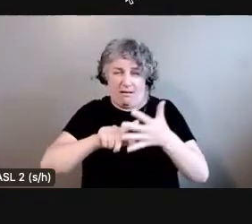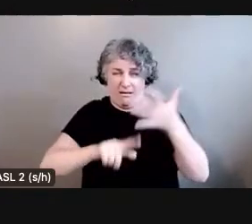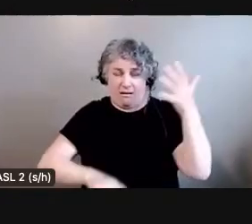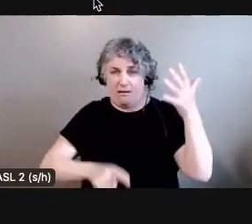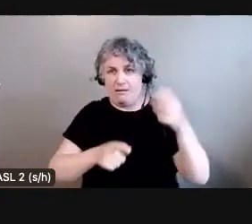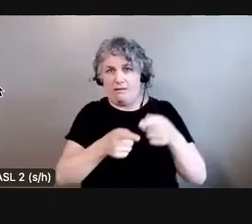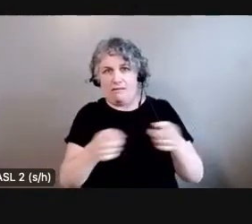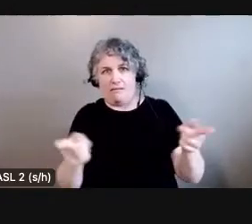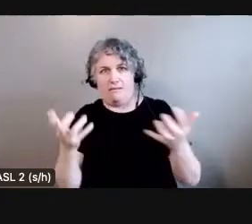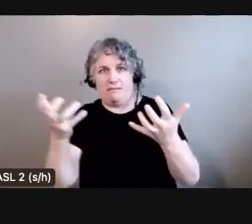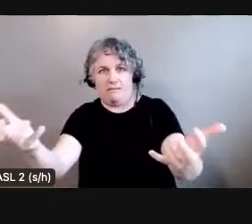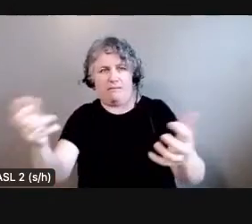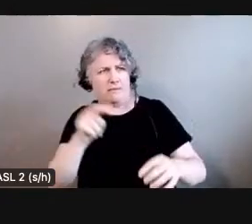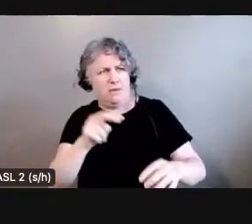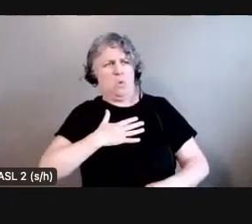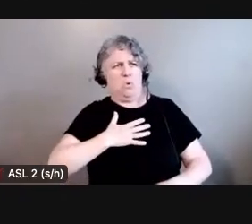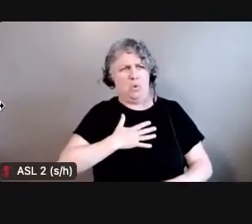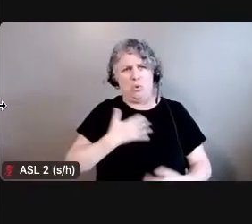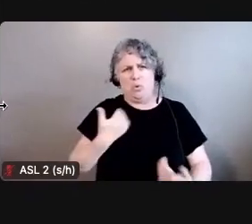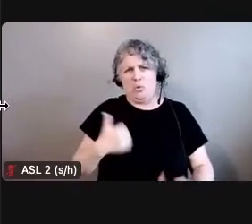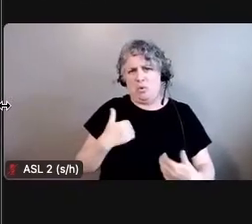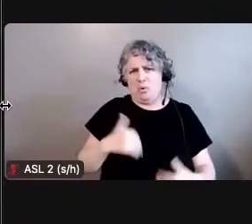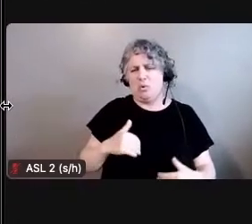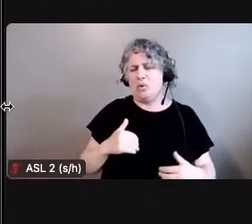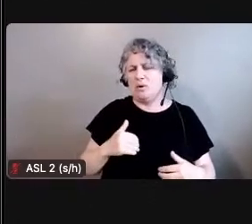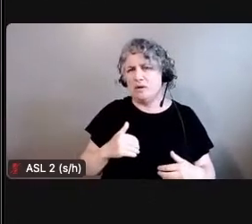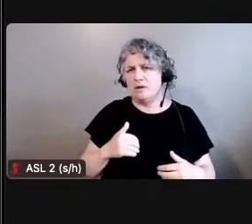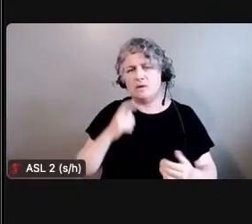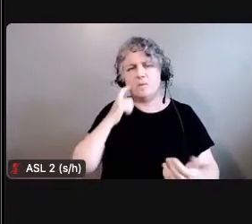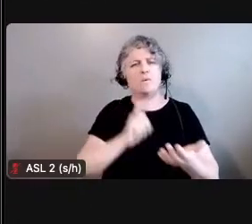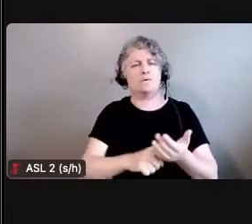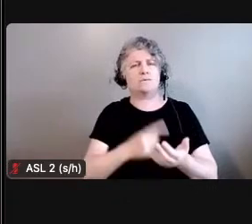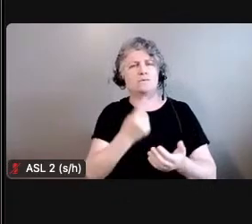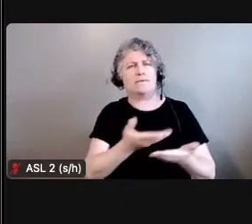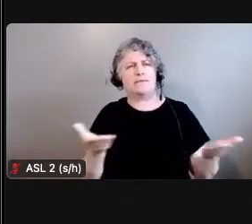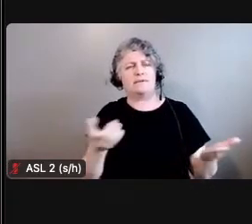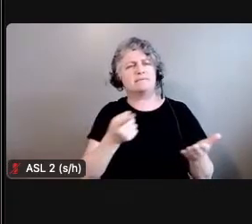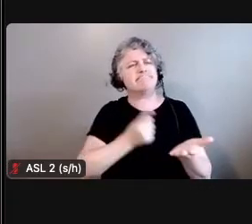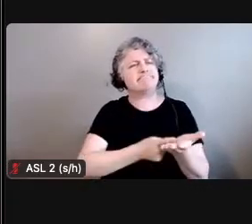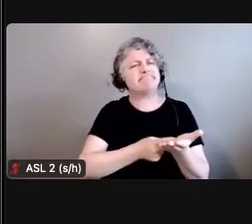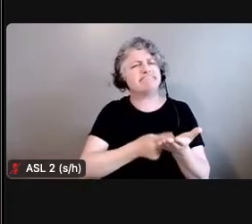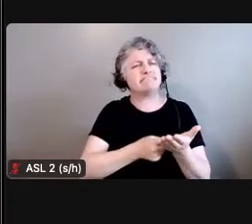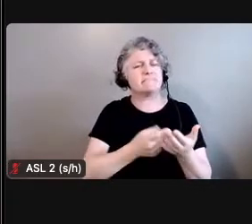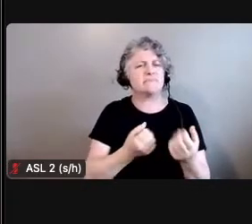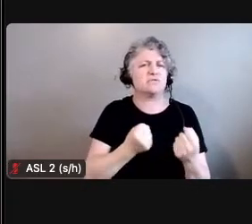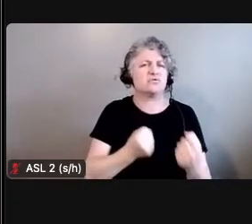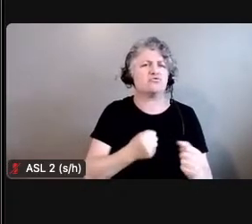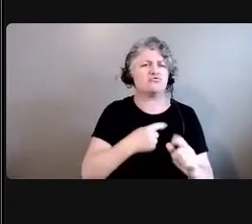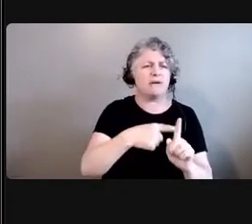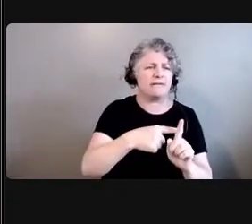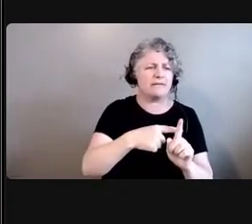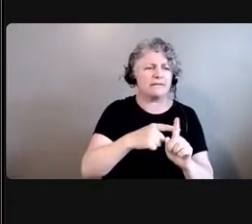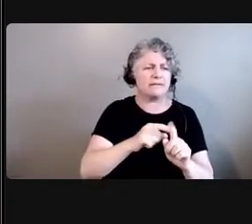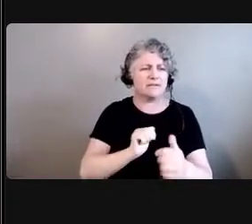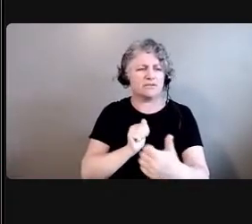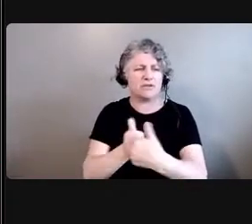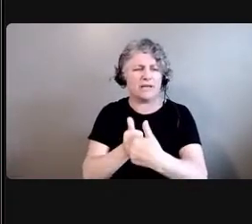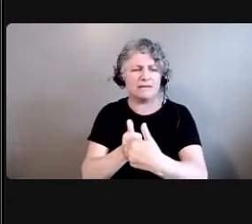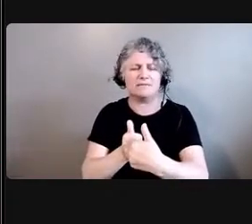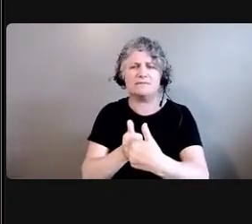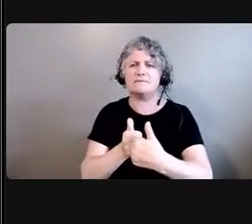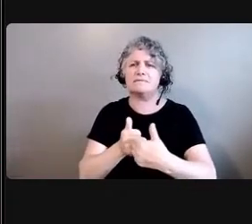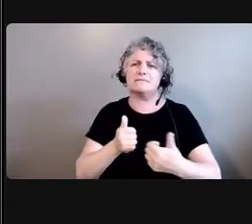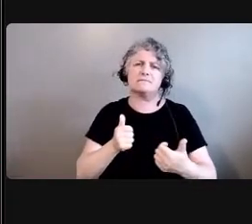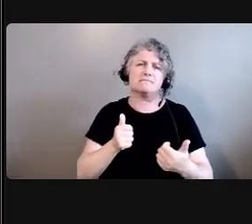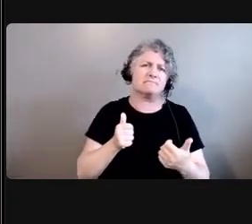audience. And one of the things I noticed, that it felt like you were talking about the strengths and the challenges of society's current approaches